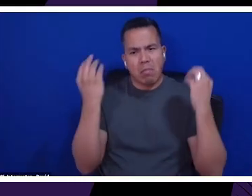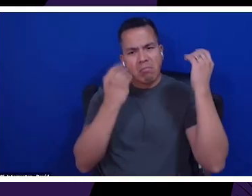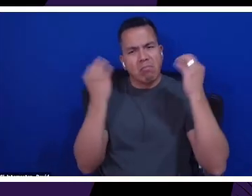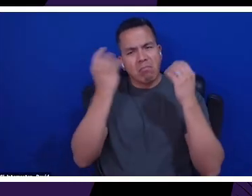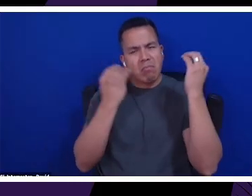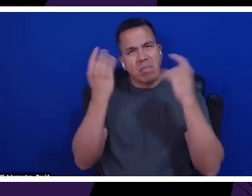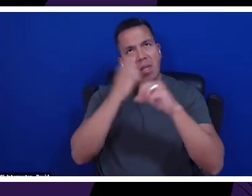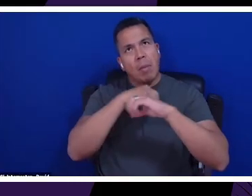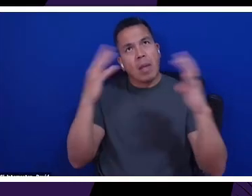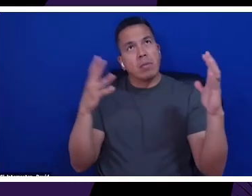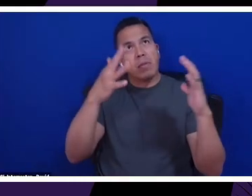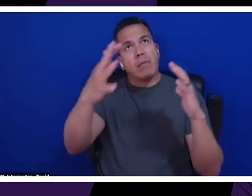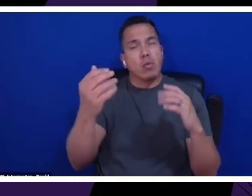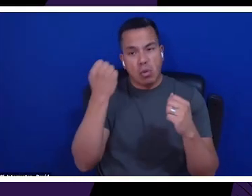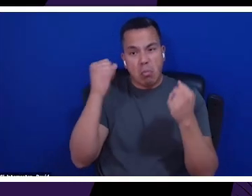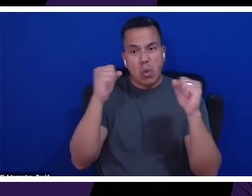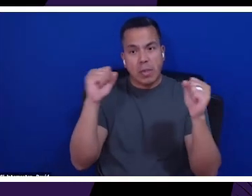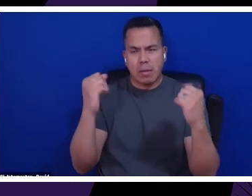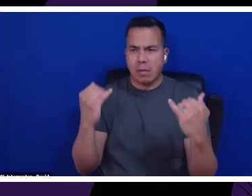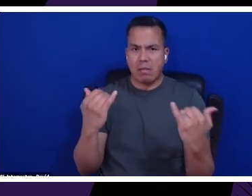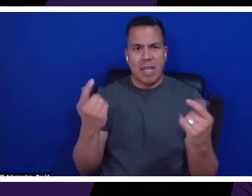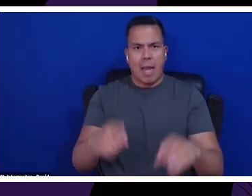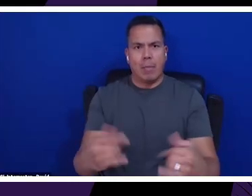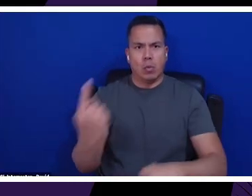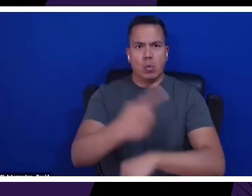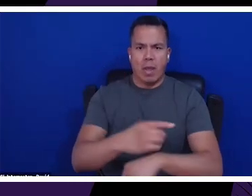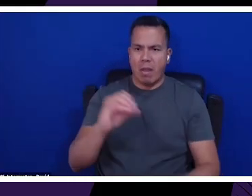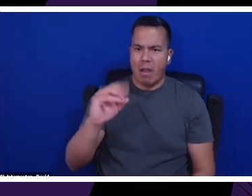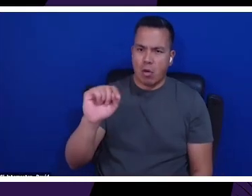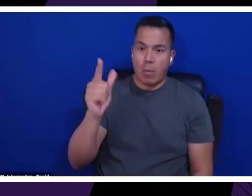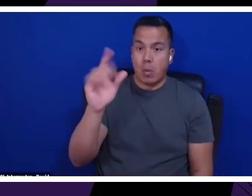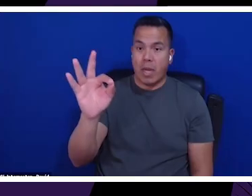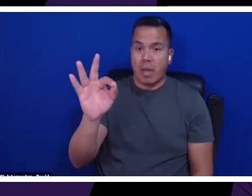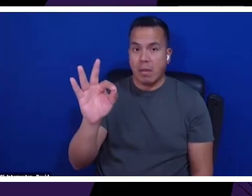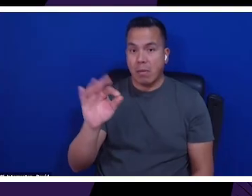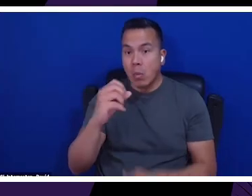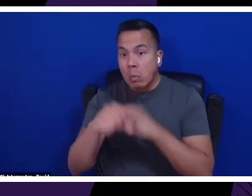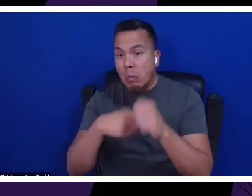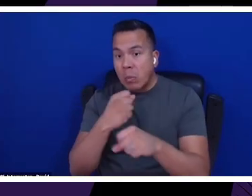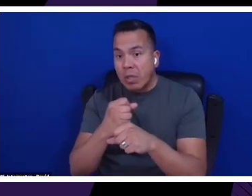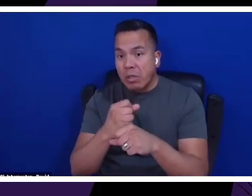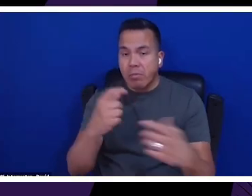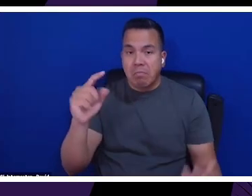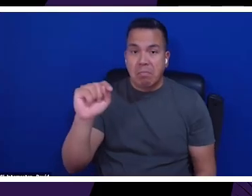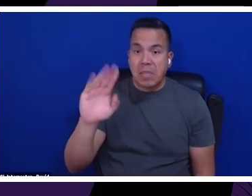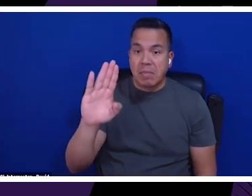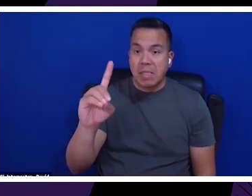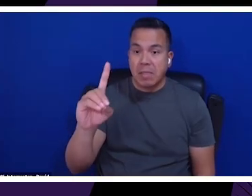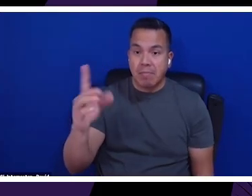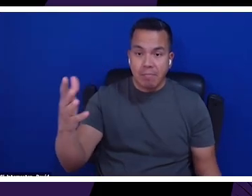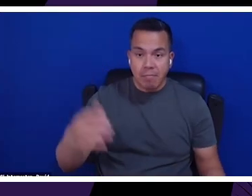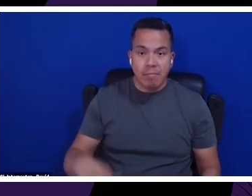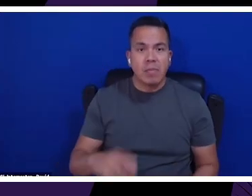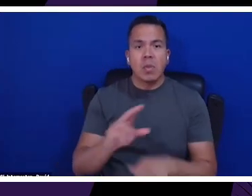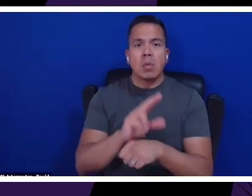future protest, which takes place today, October 29th, year to be decided. Using the framework of an